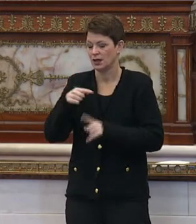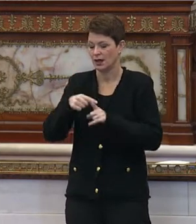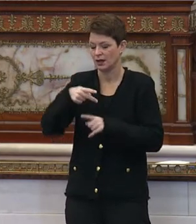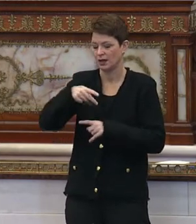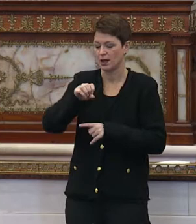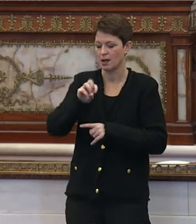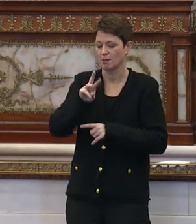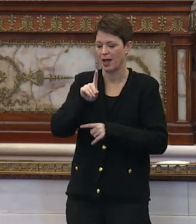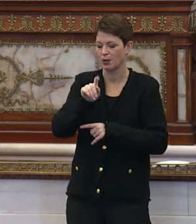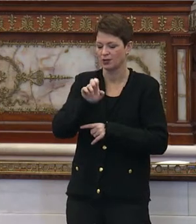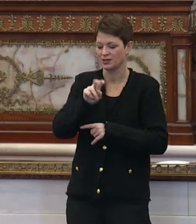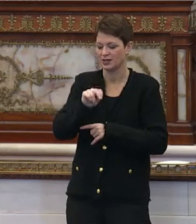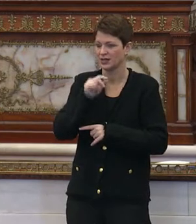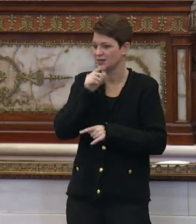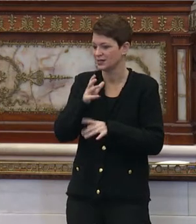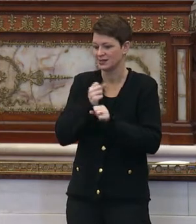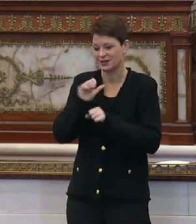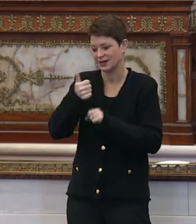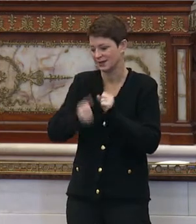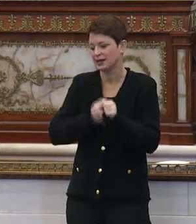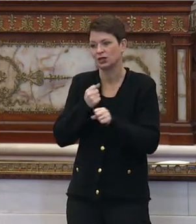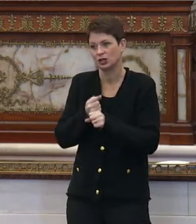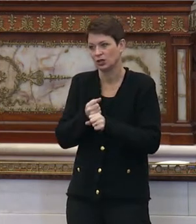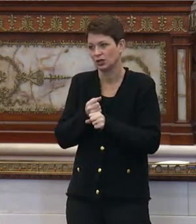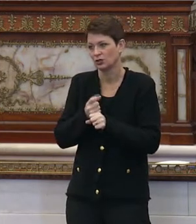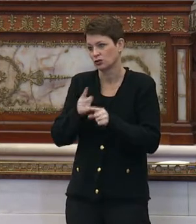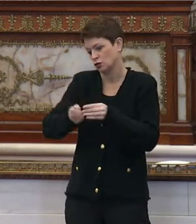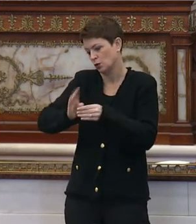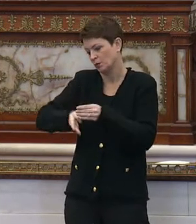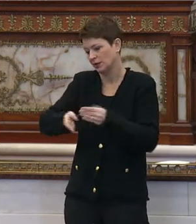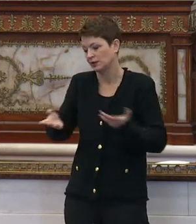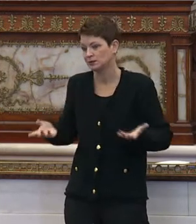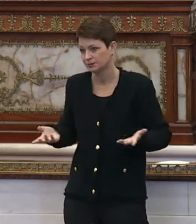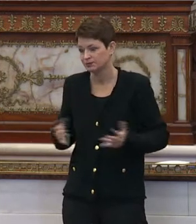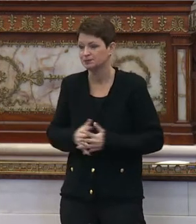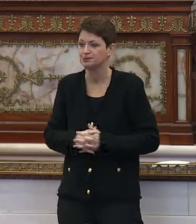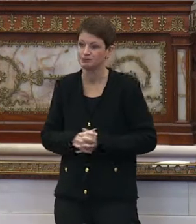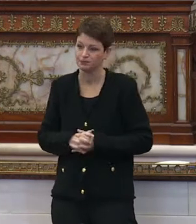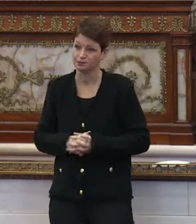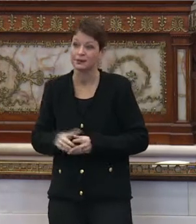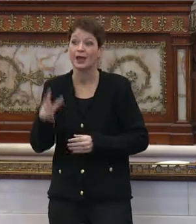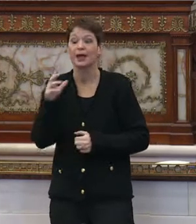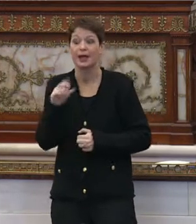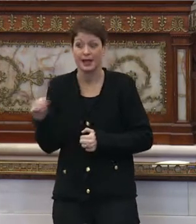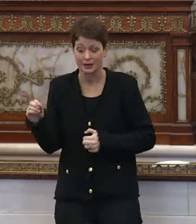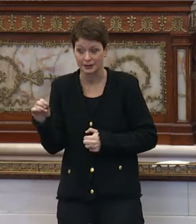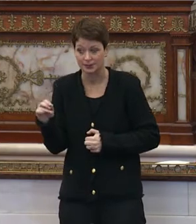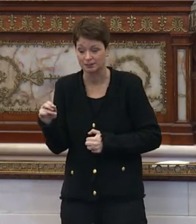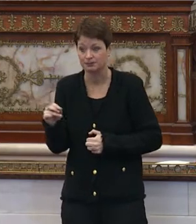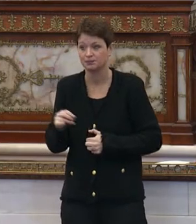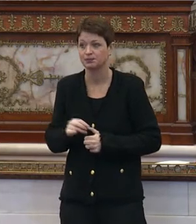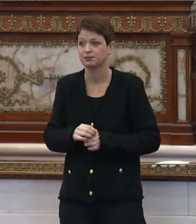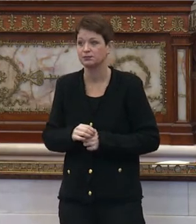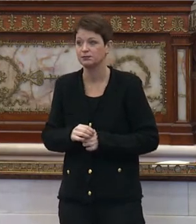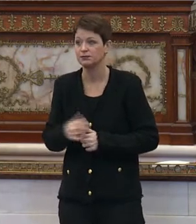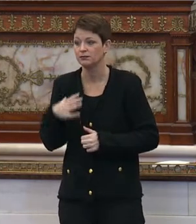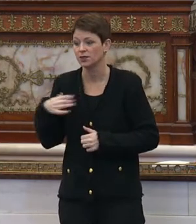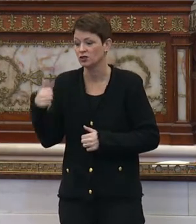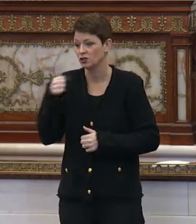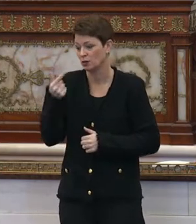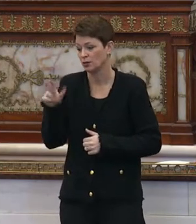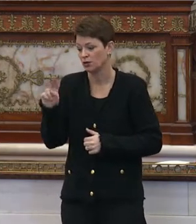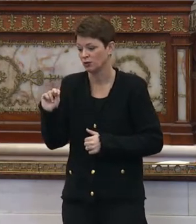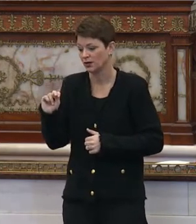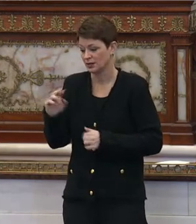Powelton doesn't take 10 years to complete? And by way of Chairman